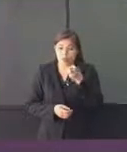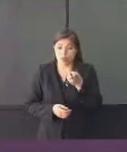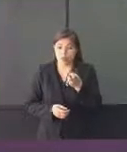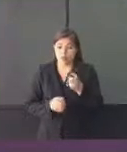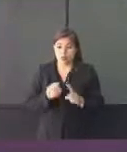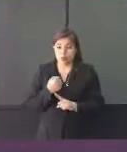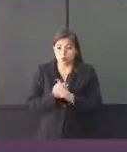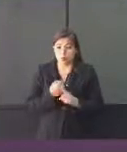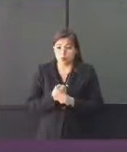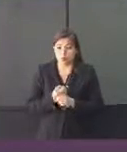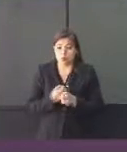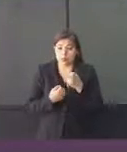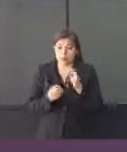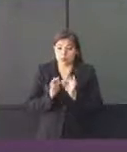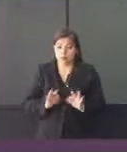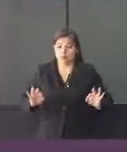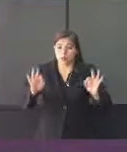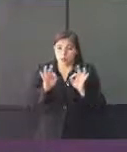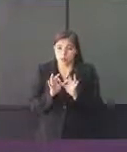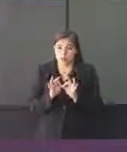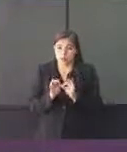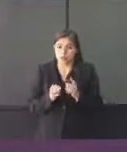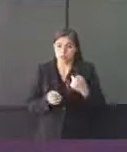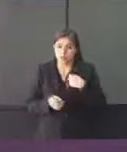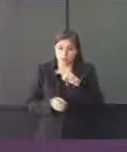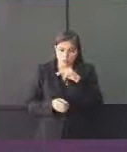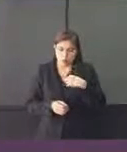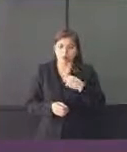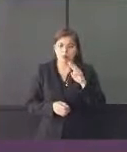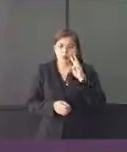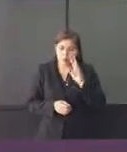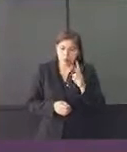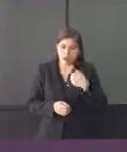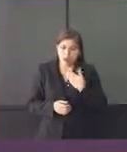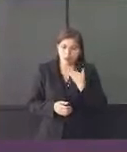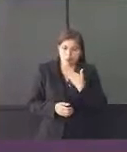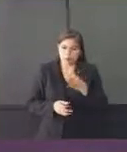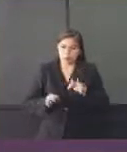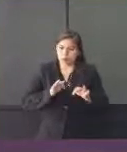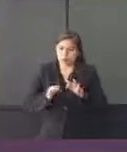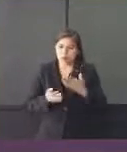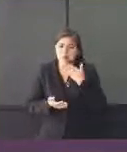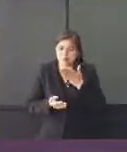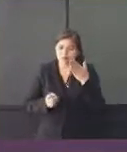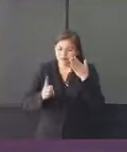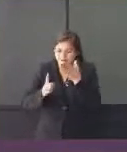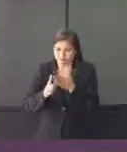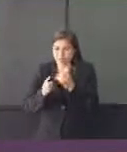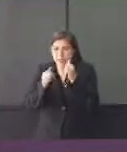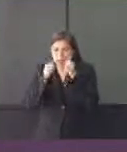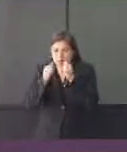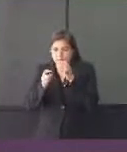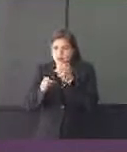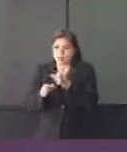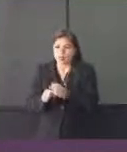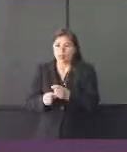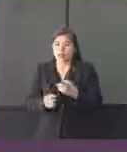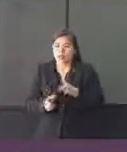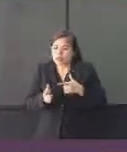51% of these cases. So our strategy is working because it's a very